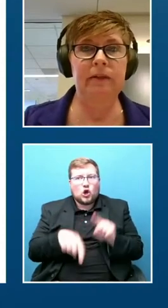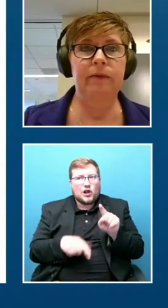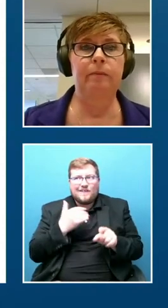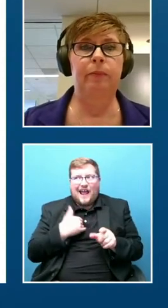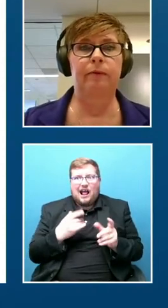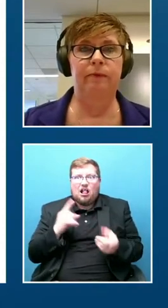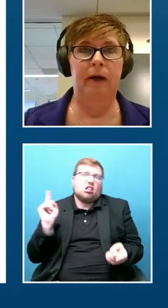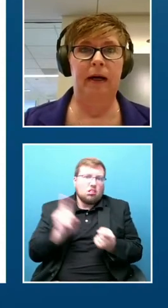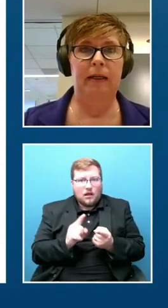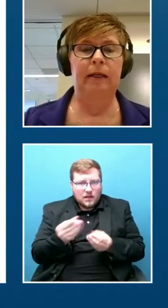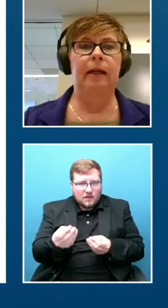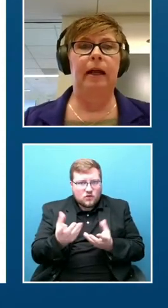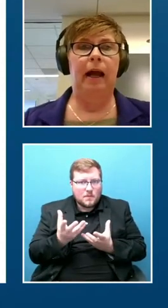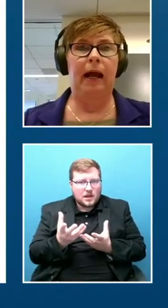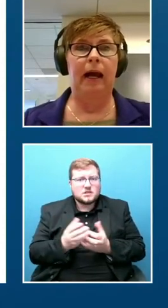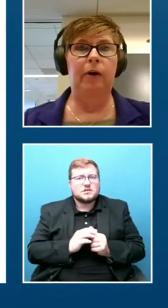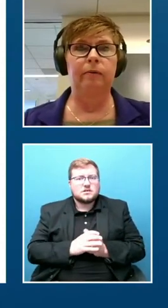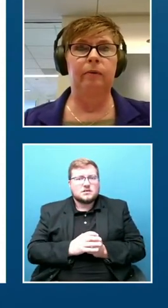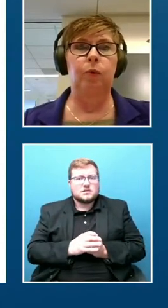doesn't even provide